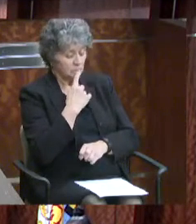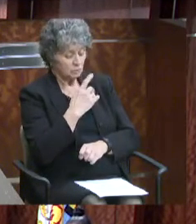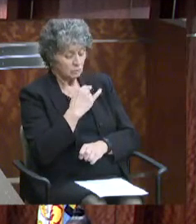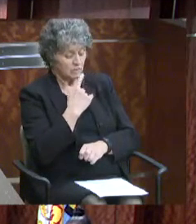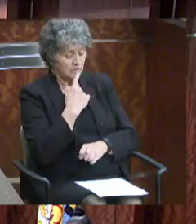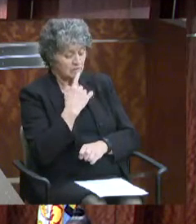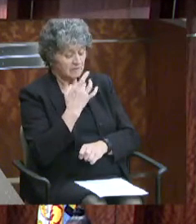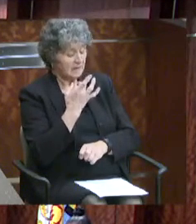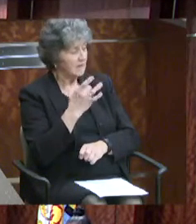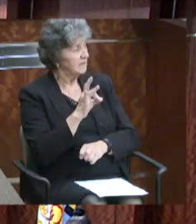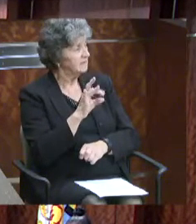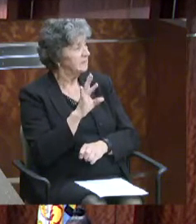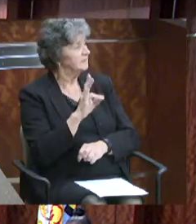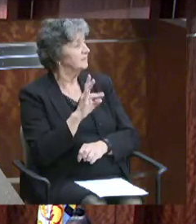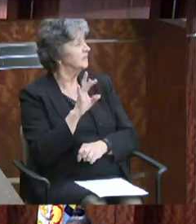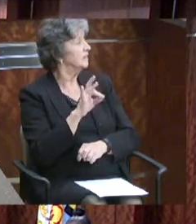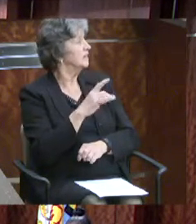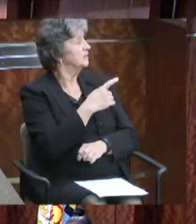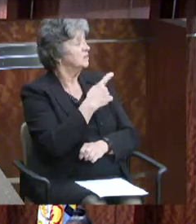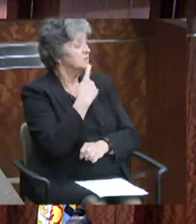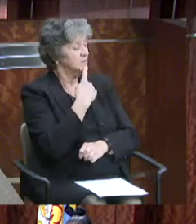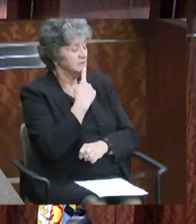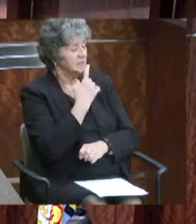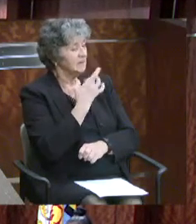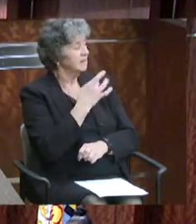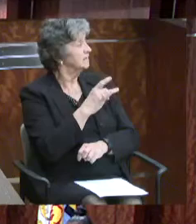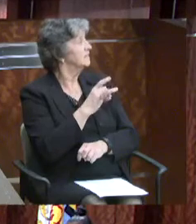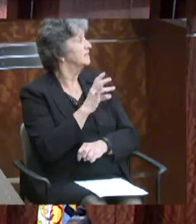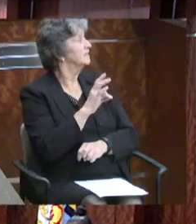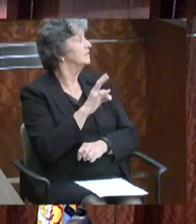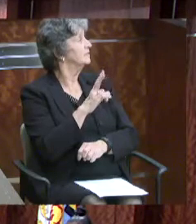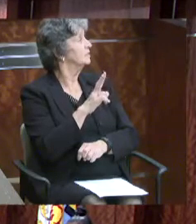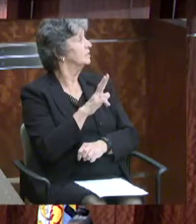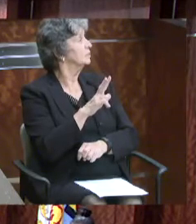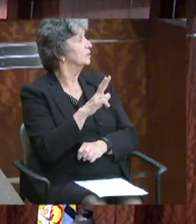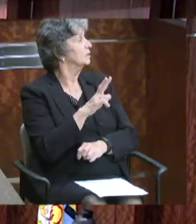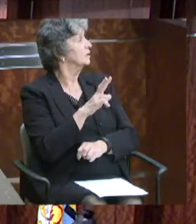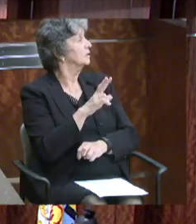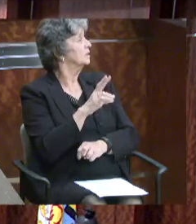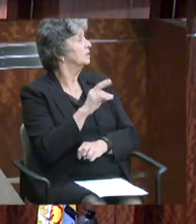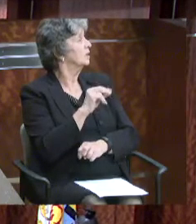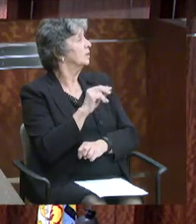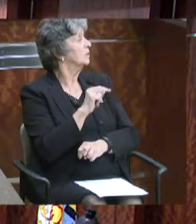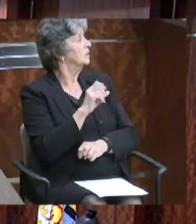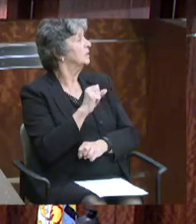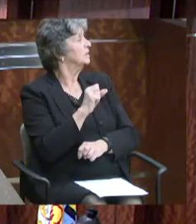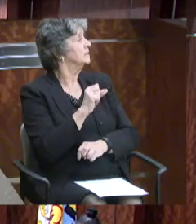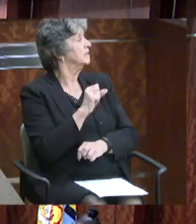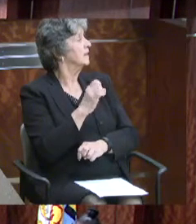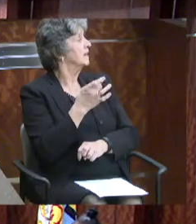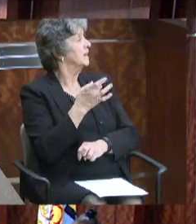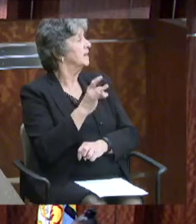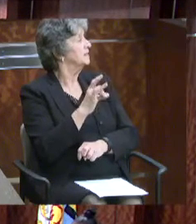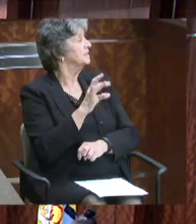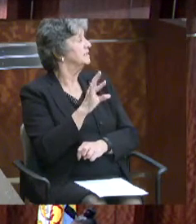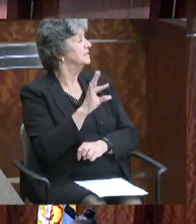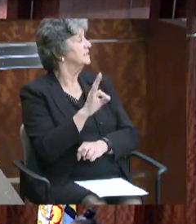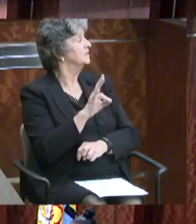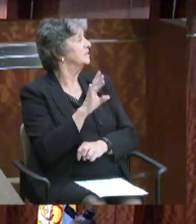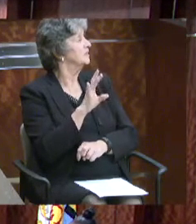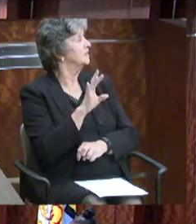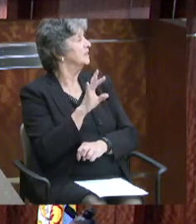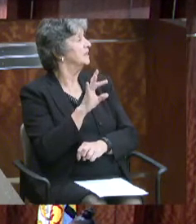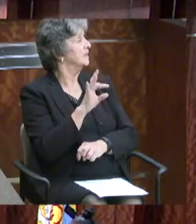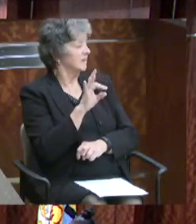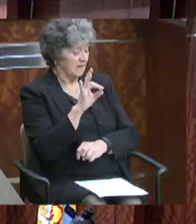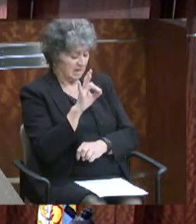I'm sorry. What'd I say? No, it's 1878. That's It's great, it's 1878, I just want to make sure. 1873